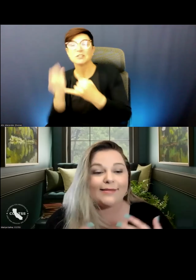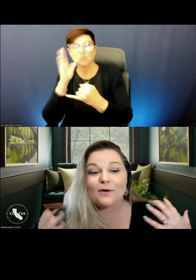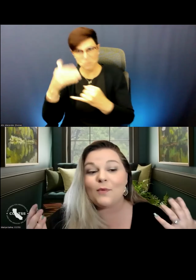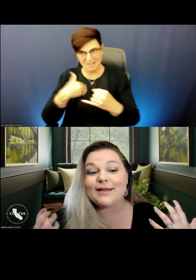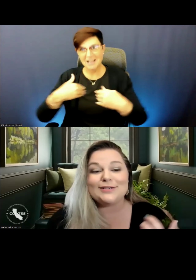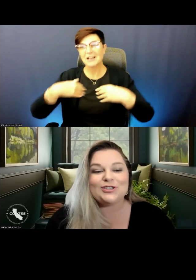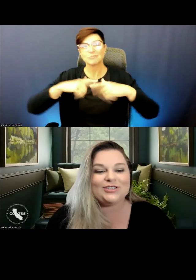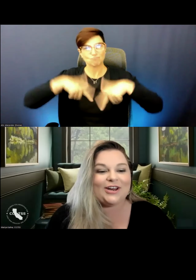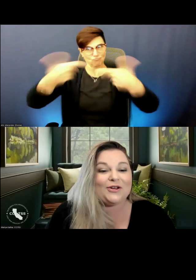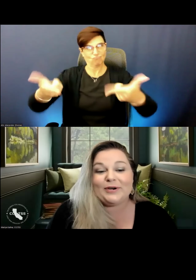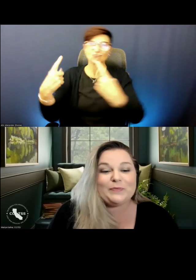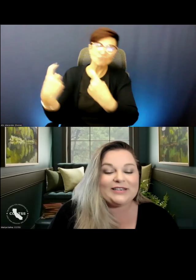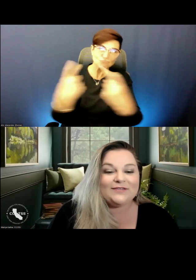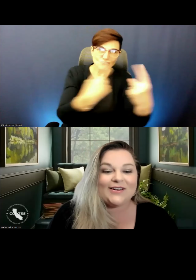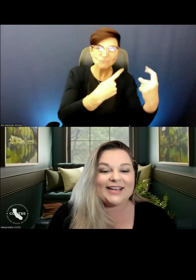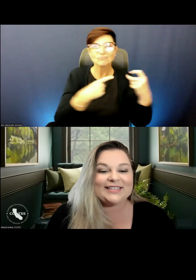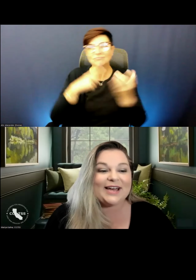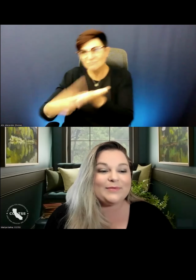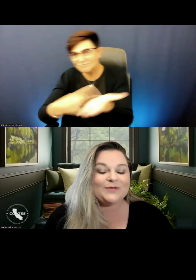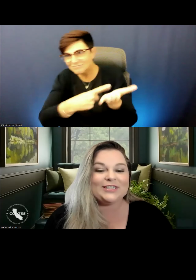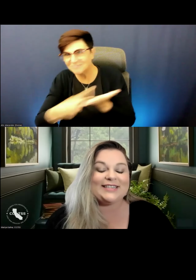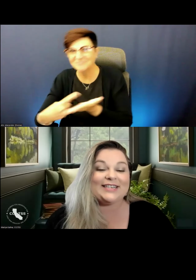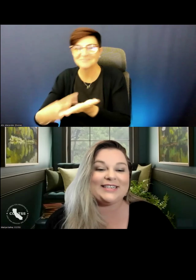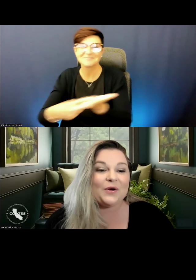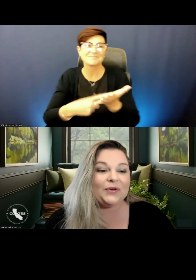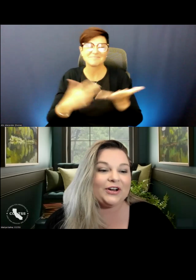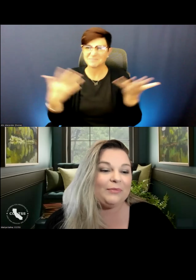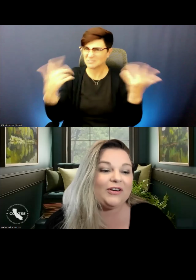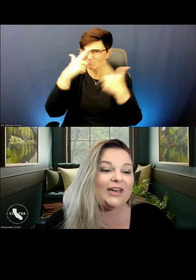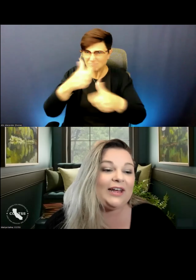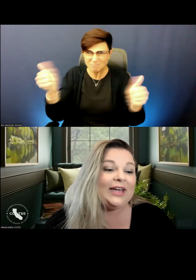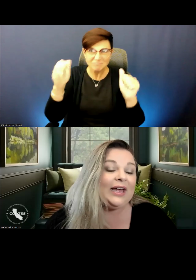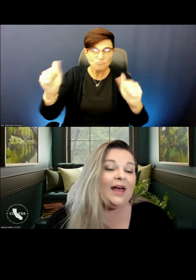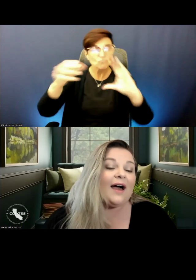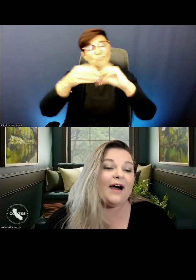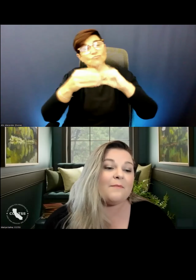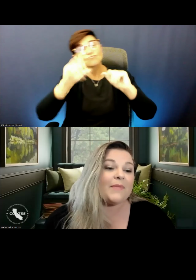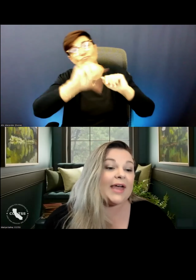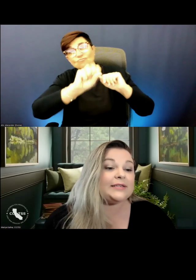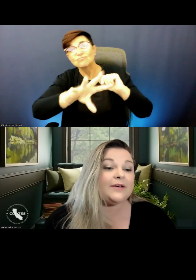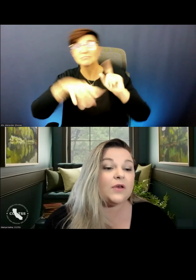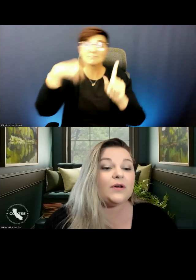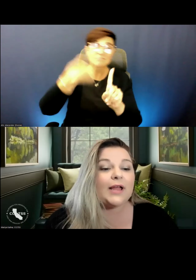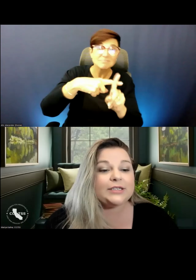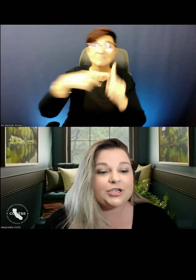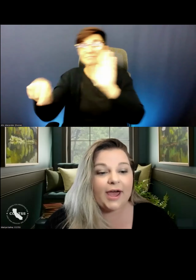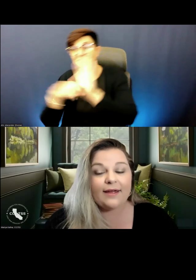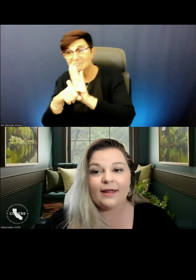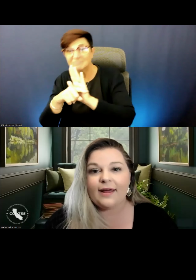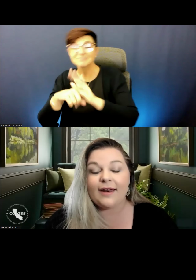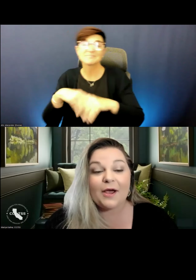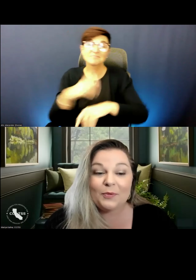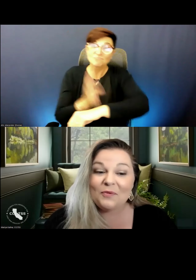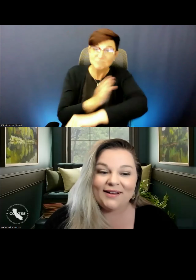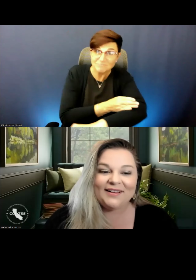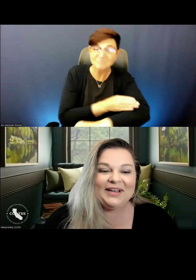vent, highlight wins, share your perspectives on next steps for the stakeholder community. And if you utilize chat,